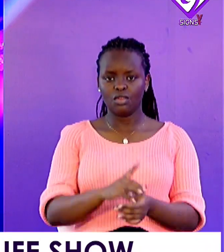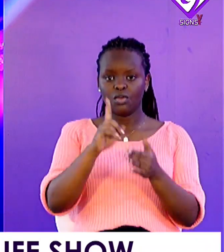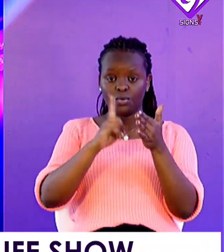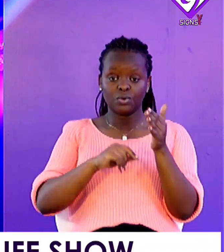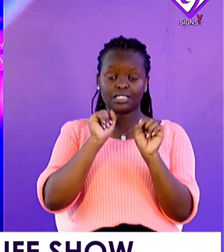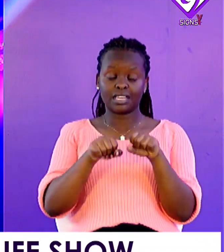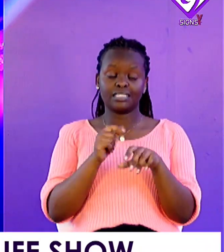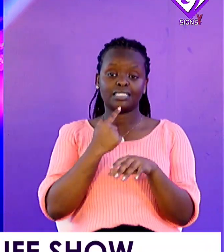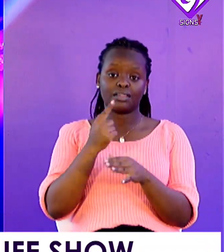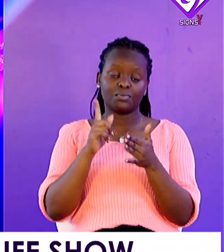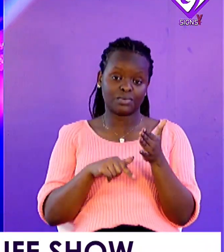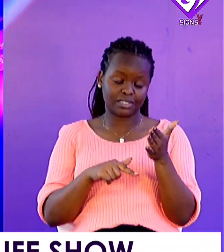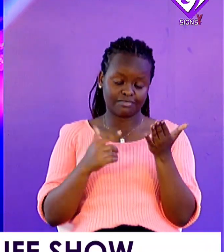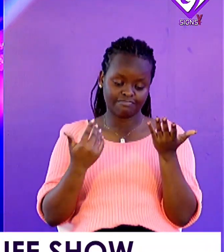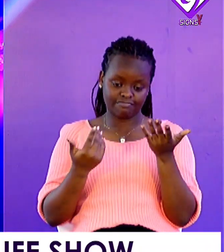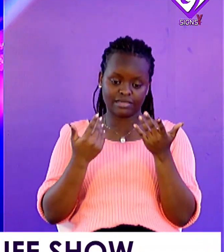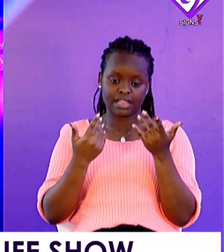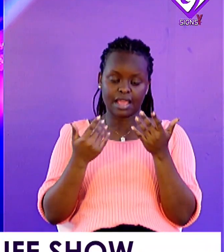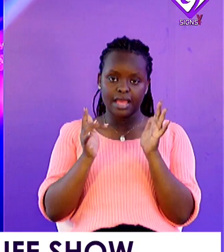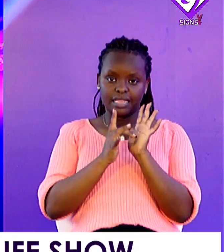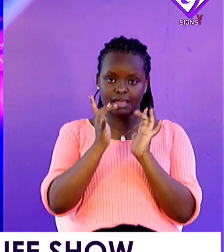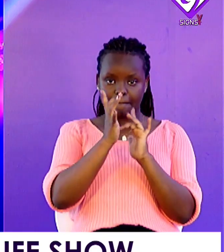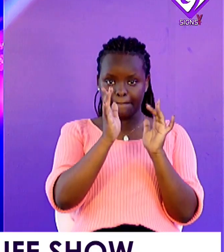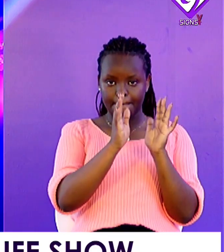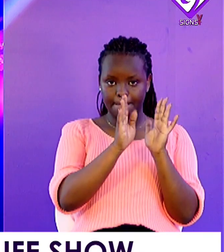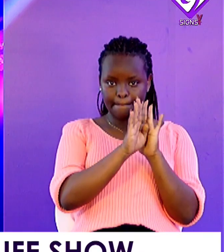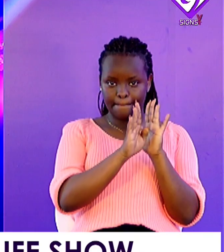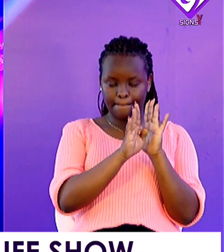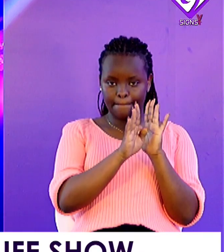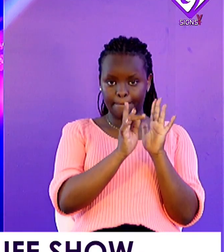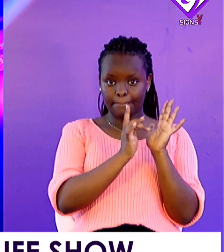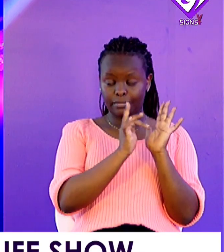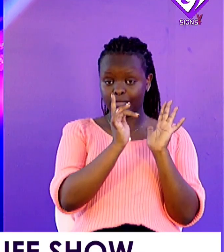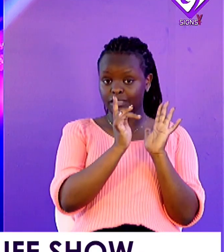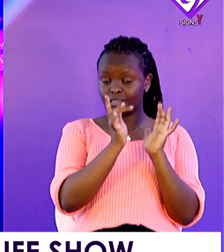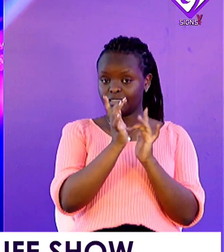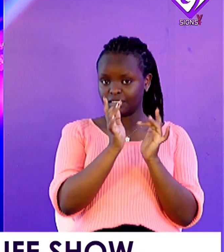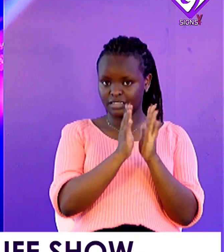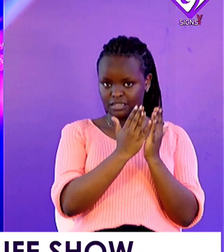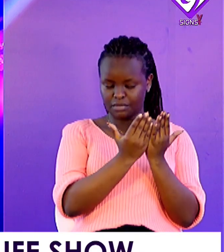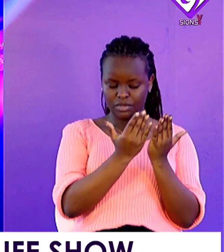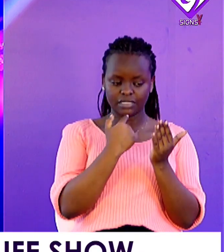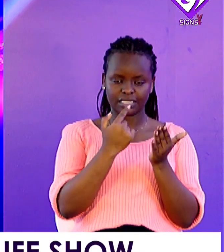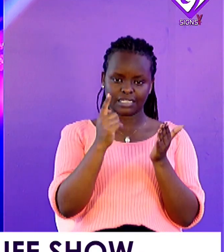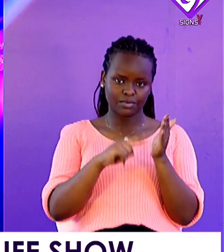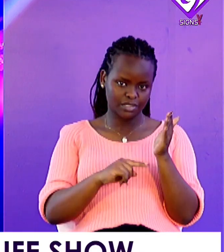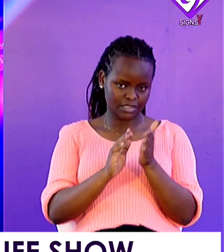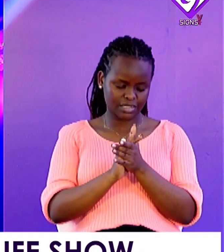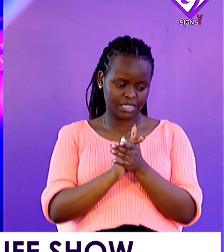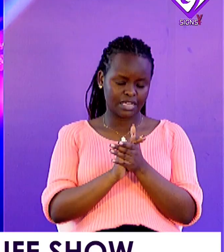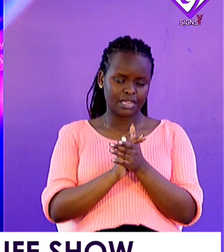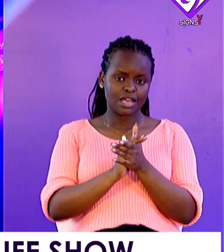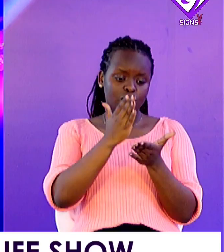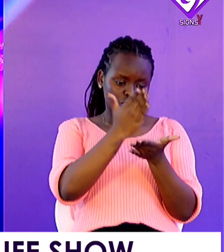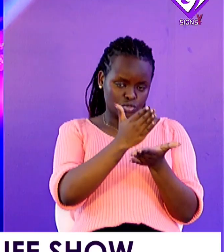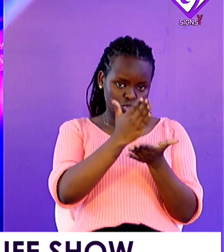issue is that the Bible talks about true religion that reaches out to the poor, the